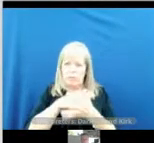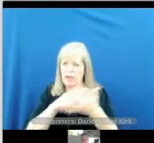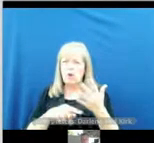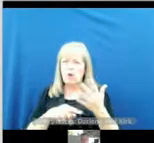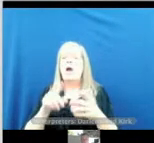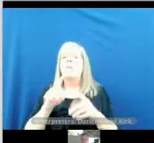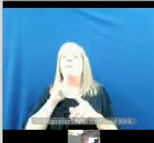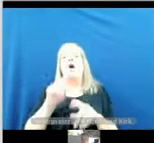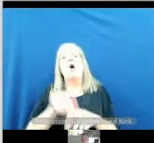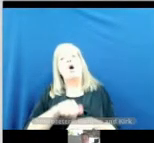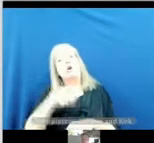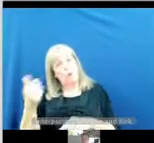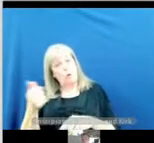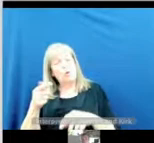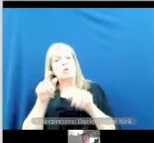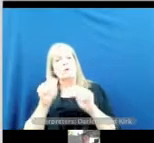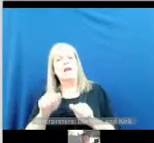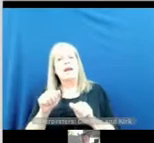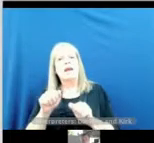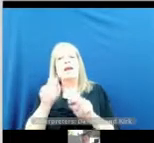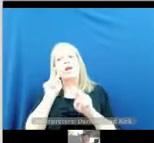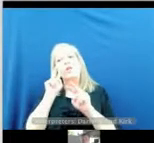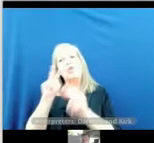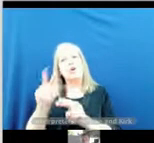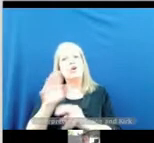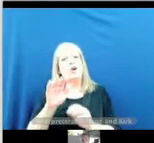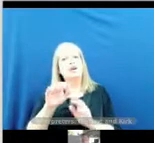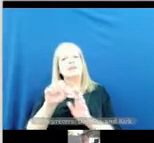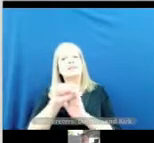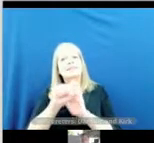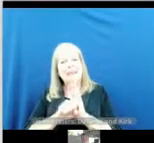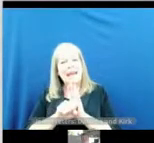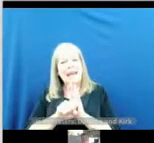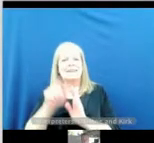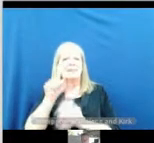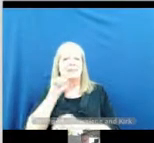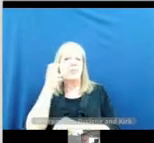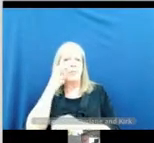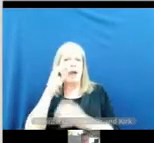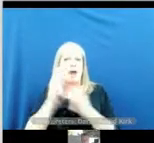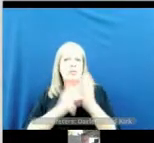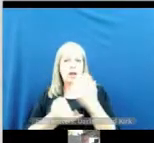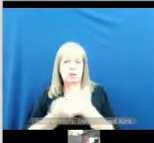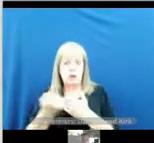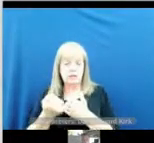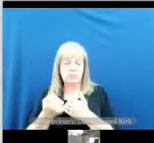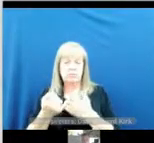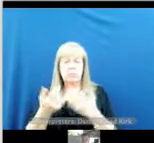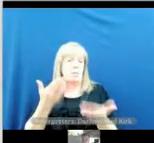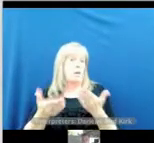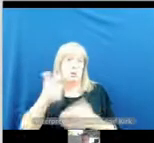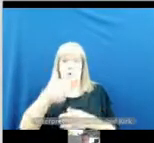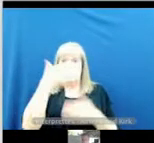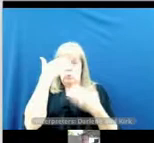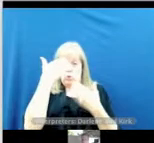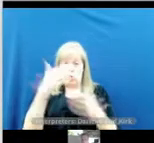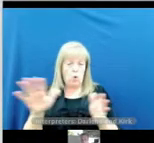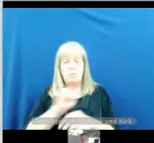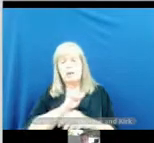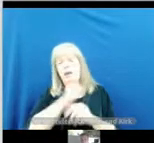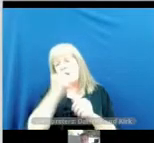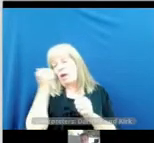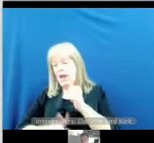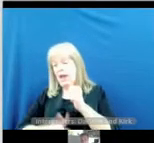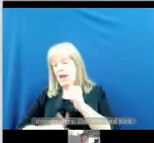encourage you to turn to your state deafblind projects. If you don't know, every single state has a